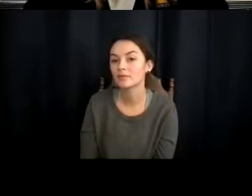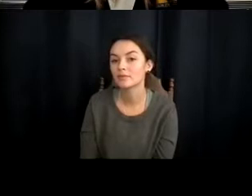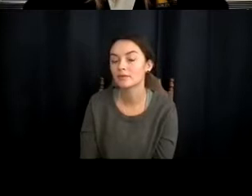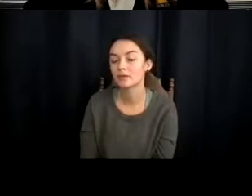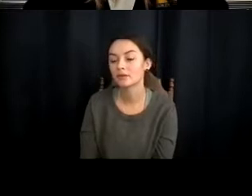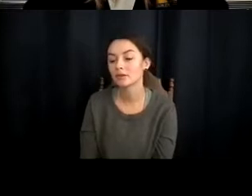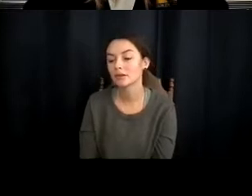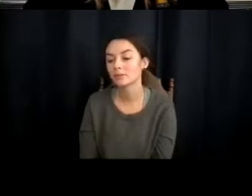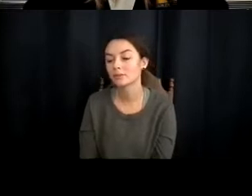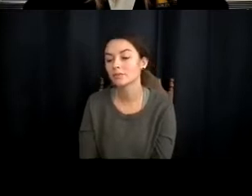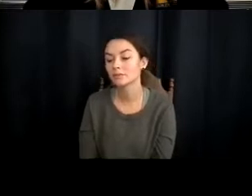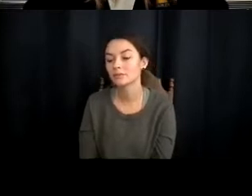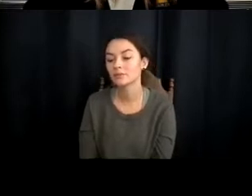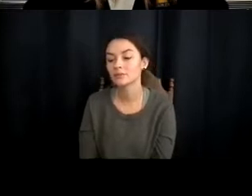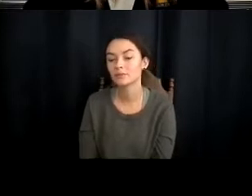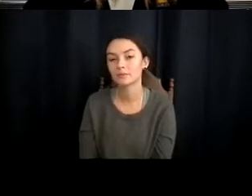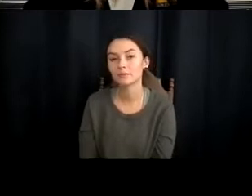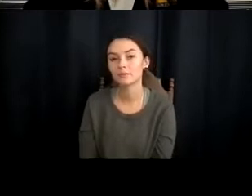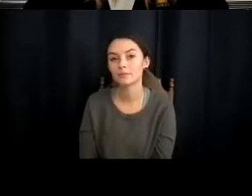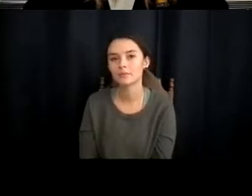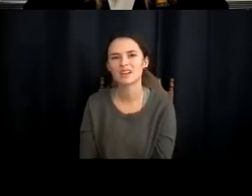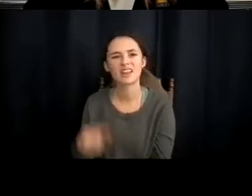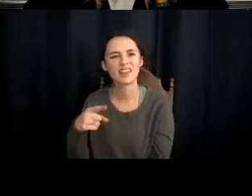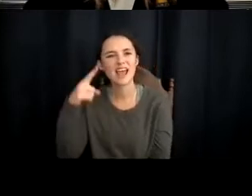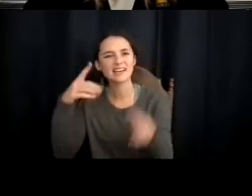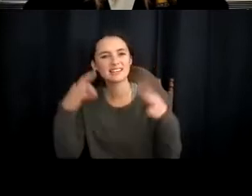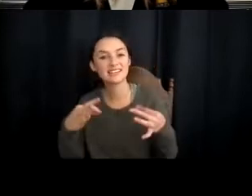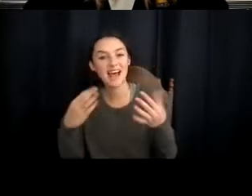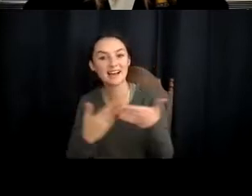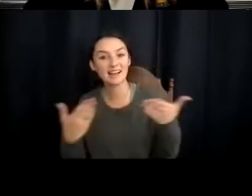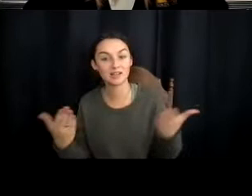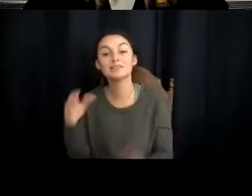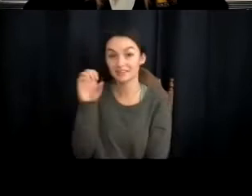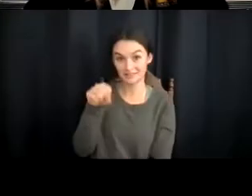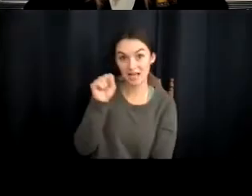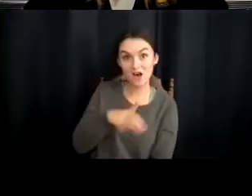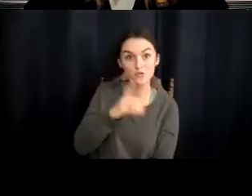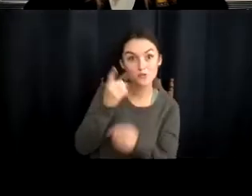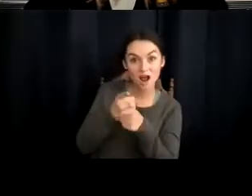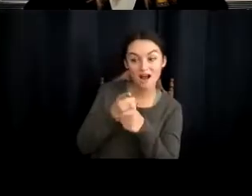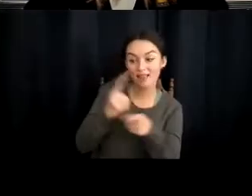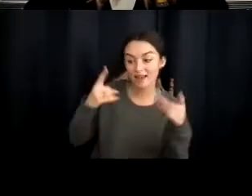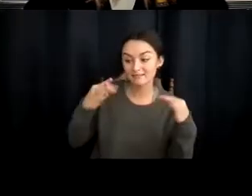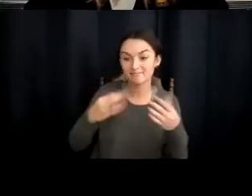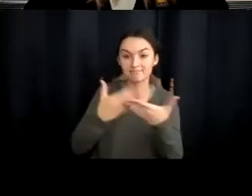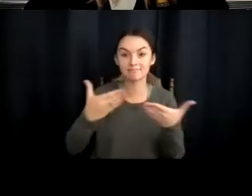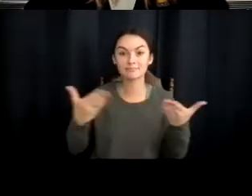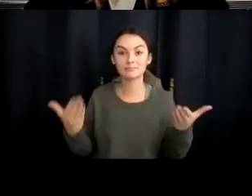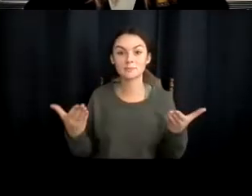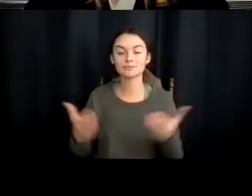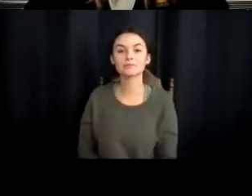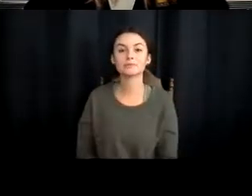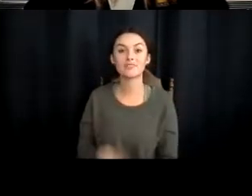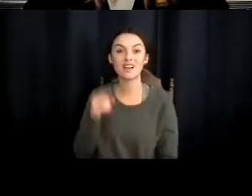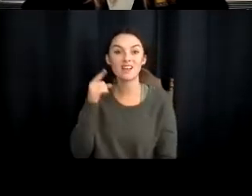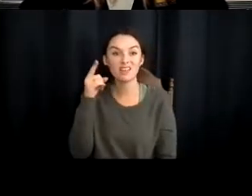stuff. They decided stuff. Yeah, they decide stuff. That's insightful. They decide